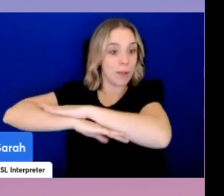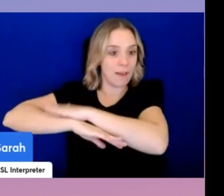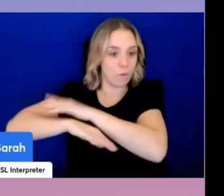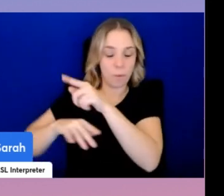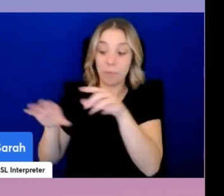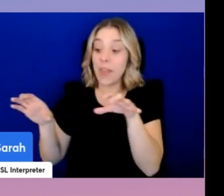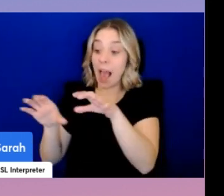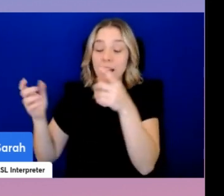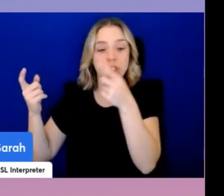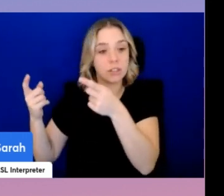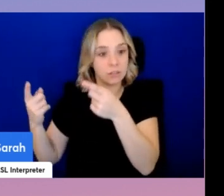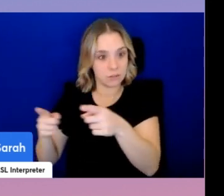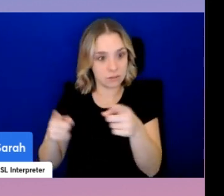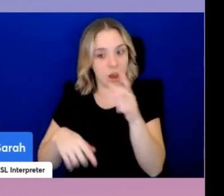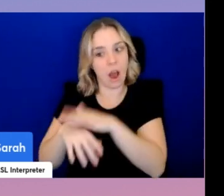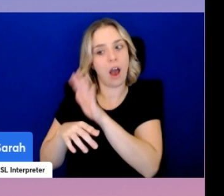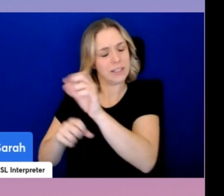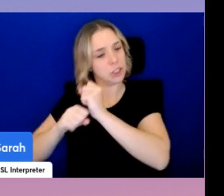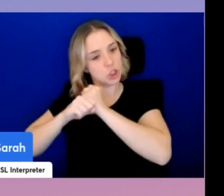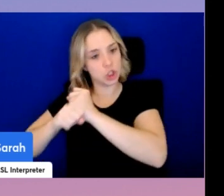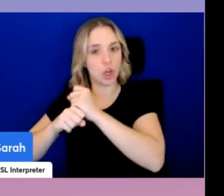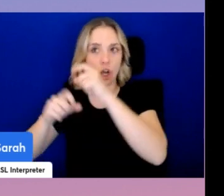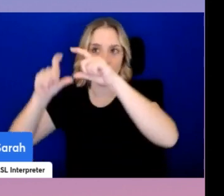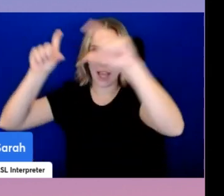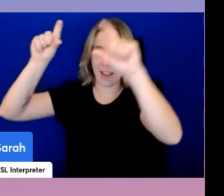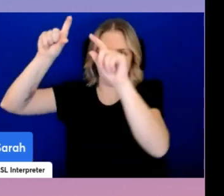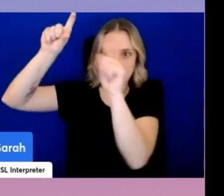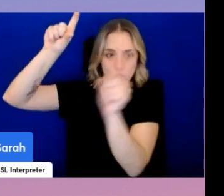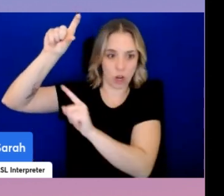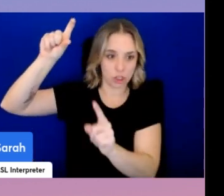its secure infrastructure.